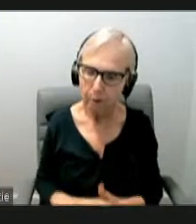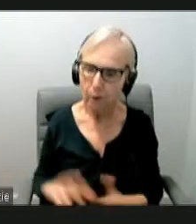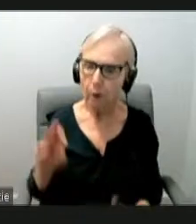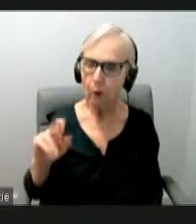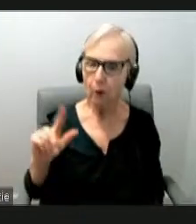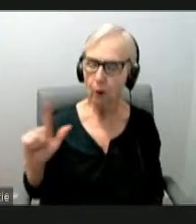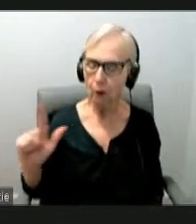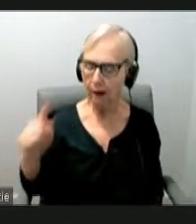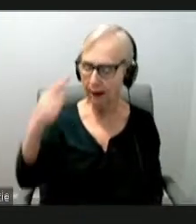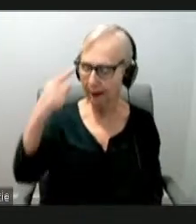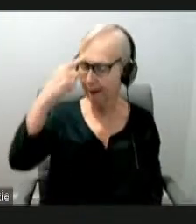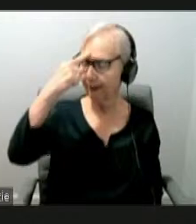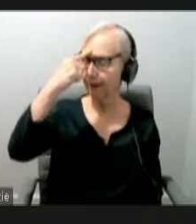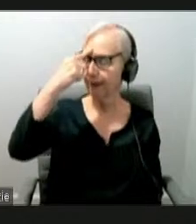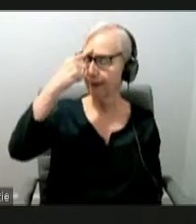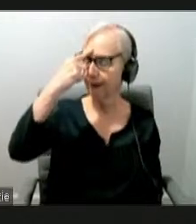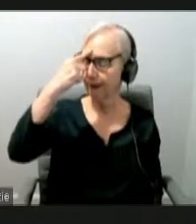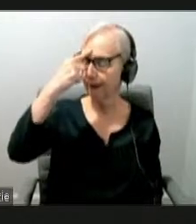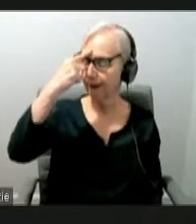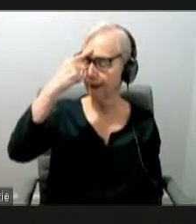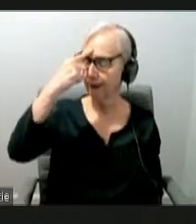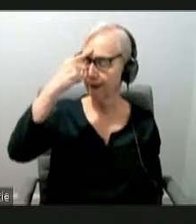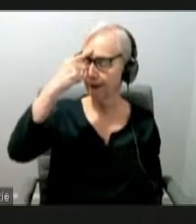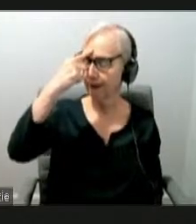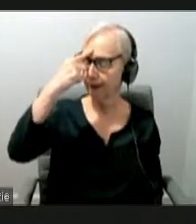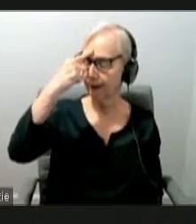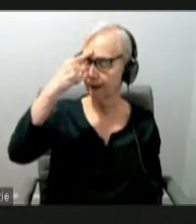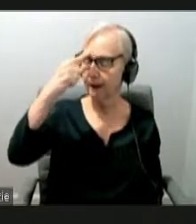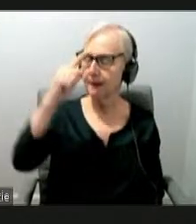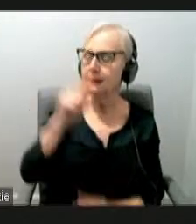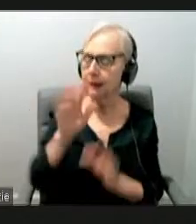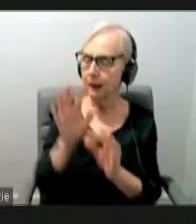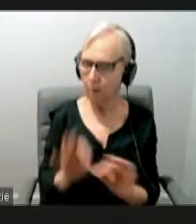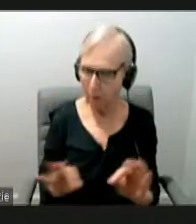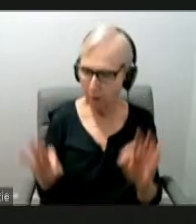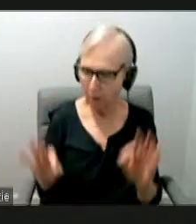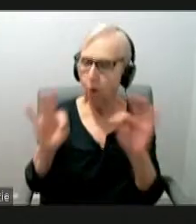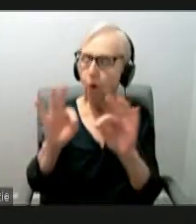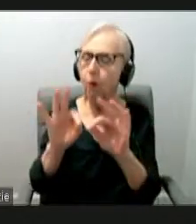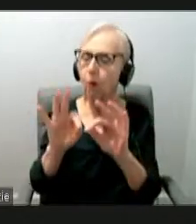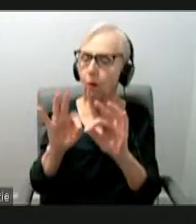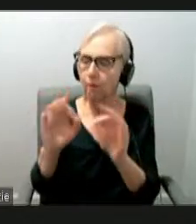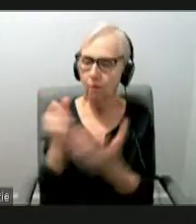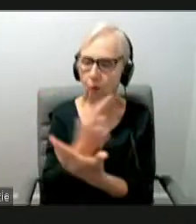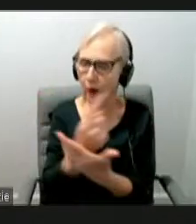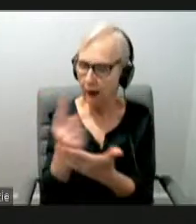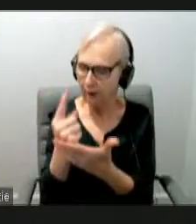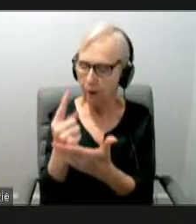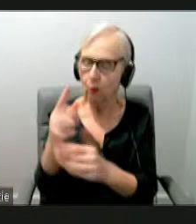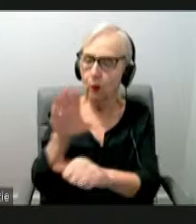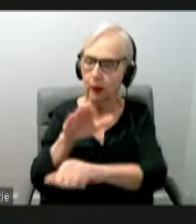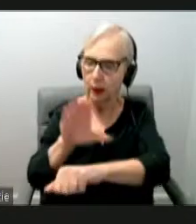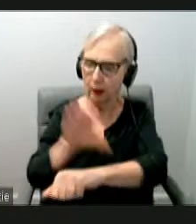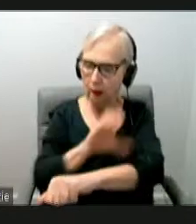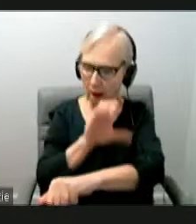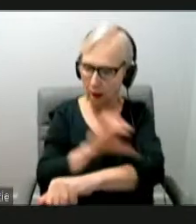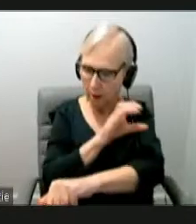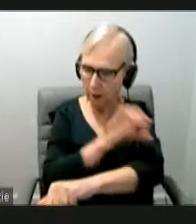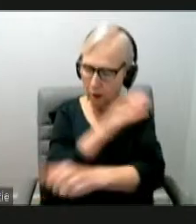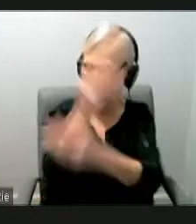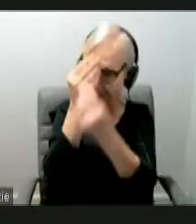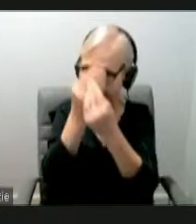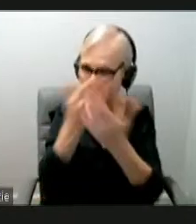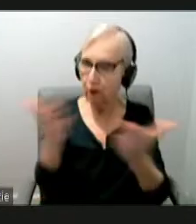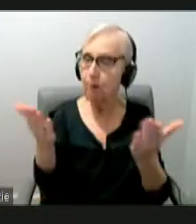Well, I think that, top line, it's really important for everyone in Colorado to have